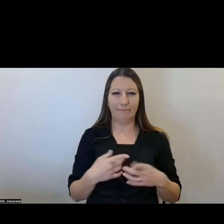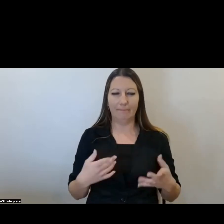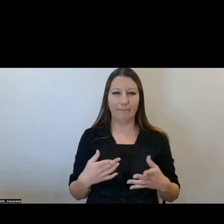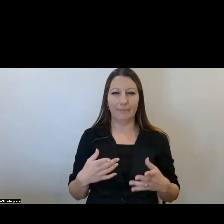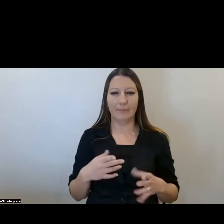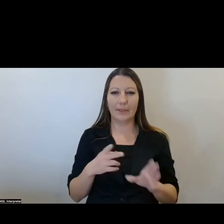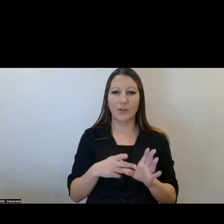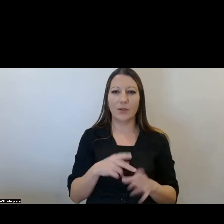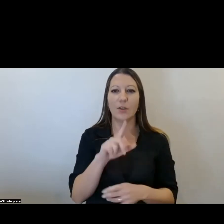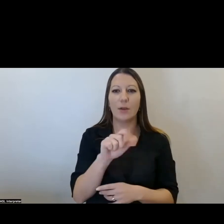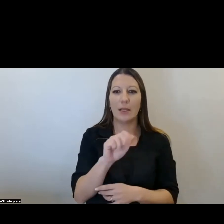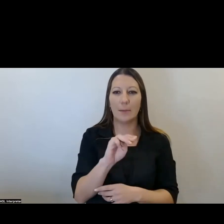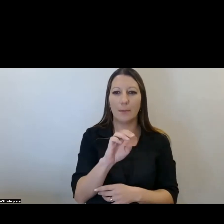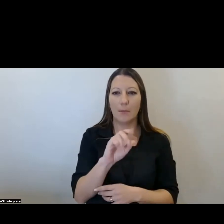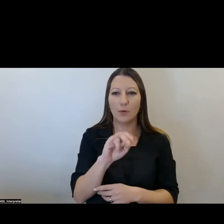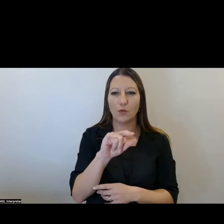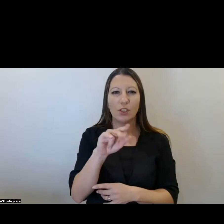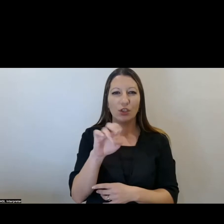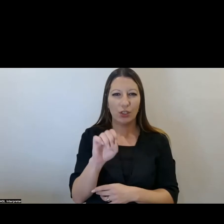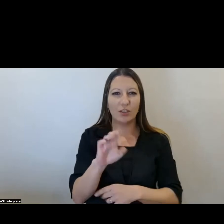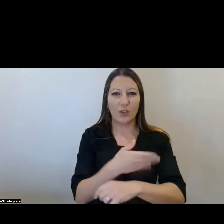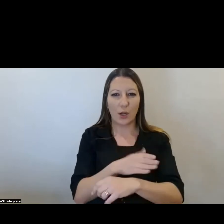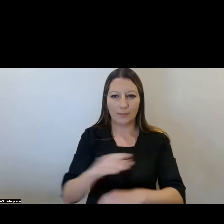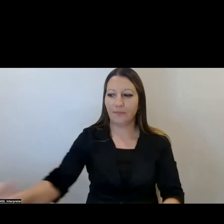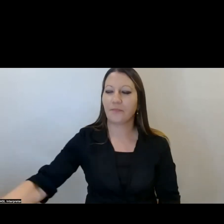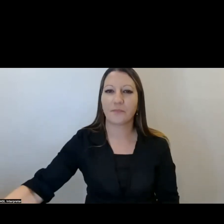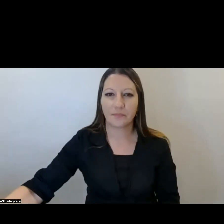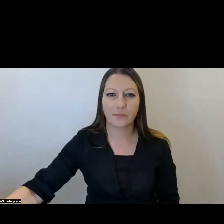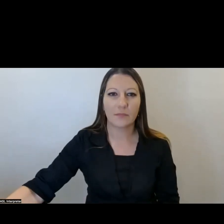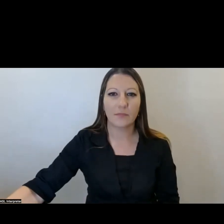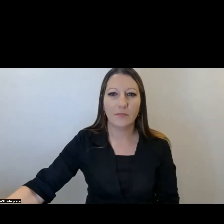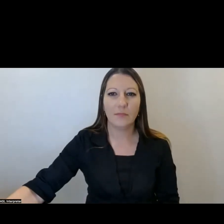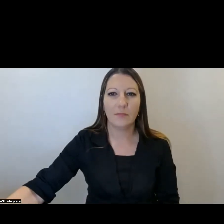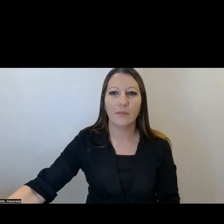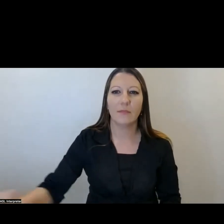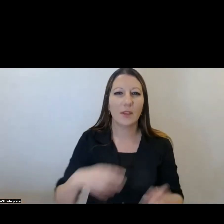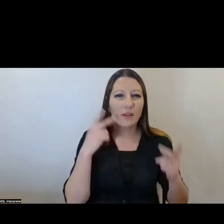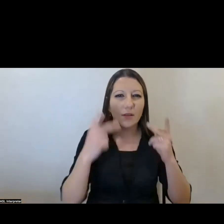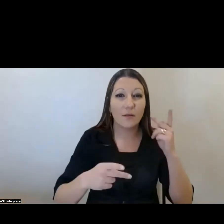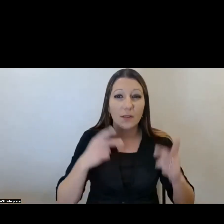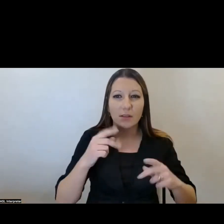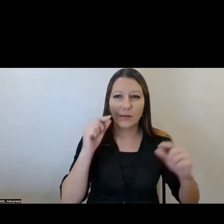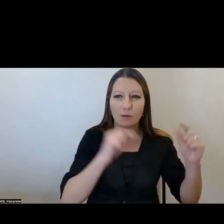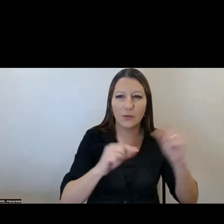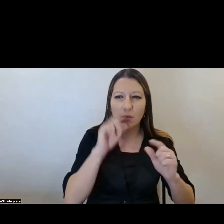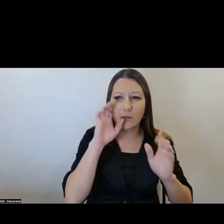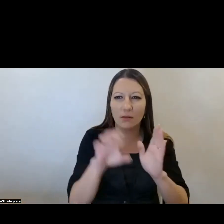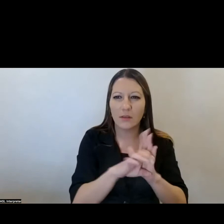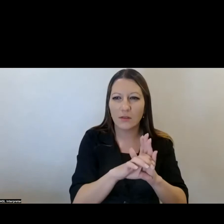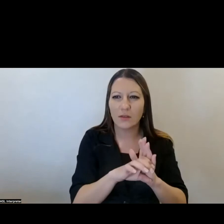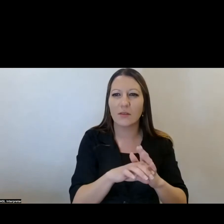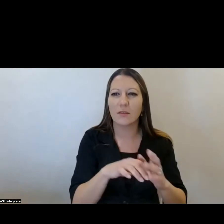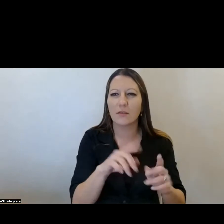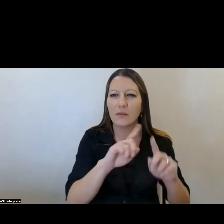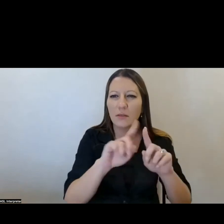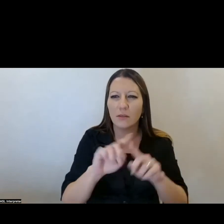the Google Images gallery of side effects and see leprosy in a hurry, bodies charcoaled, still lives, all of